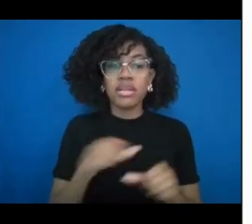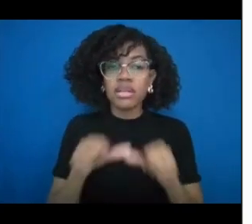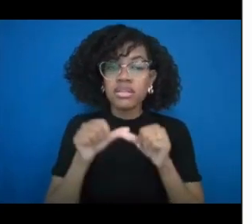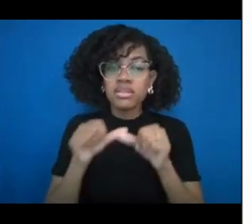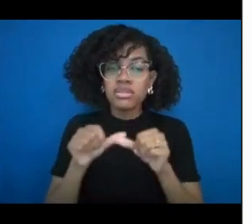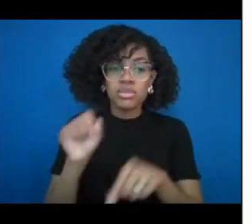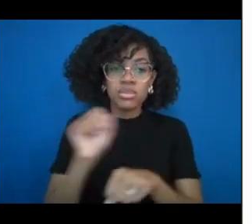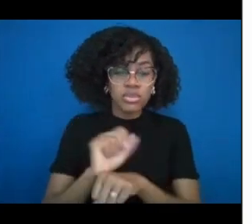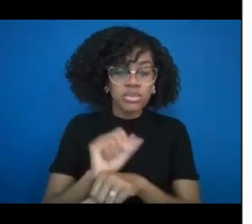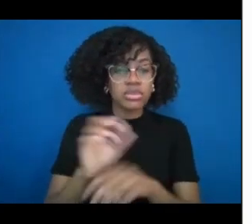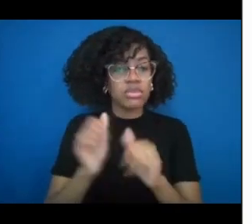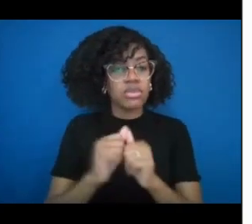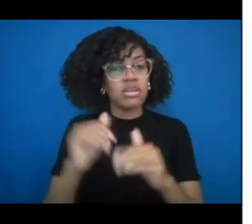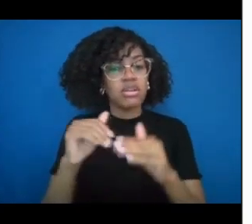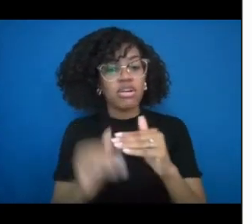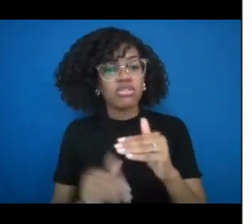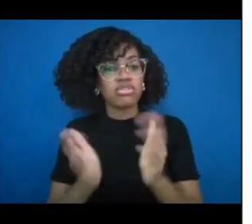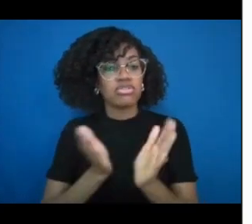individuals.